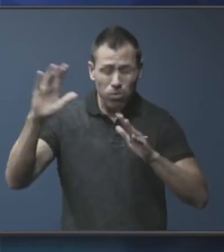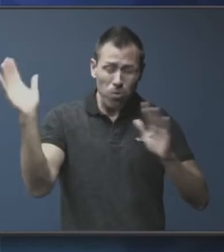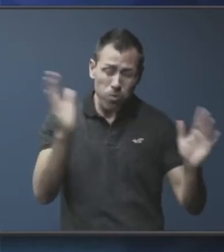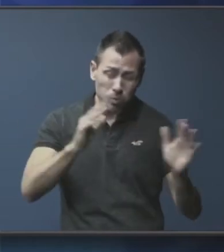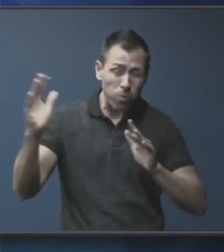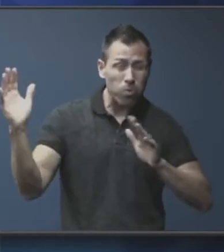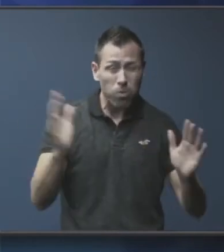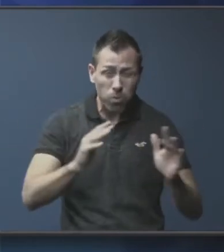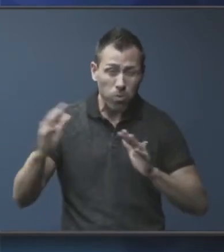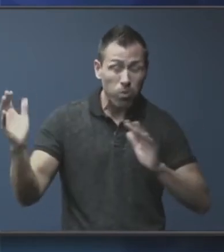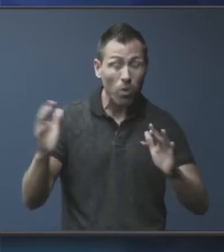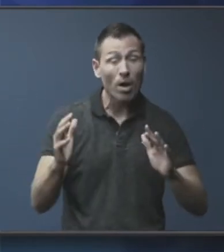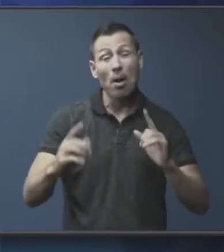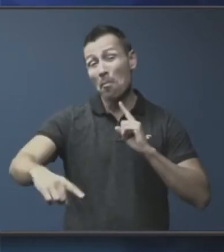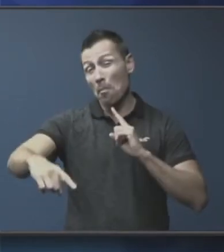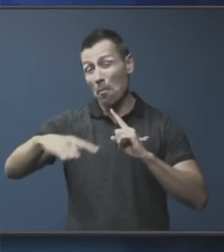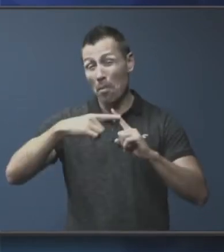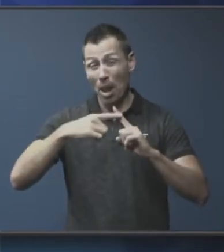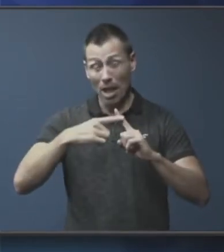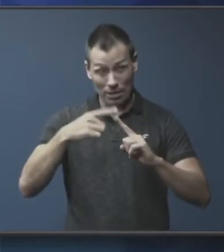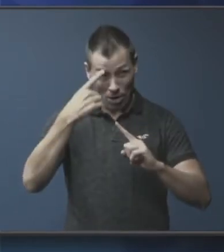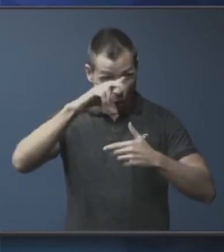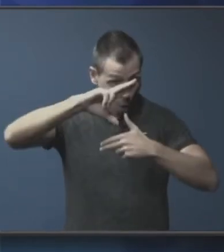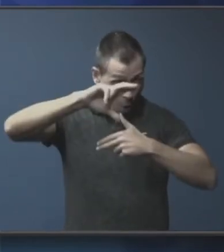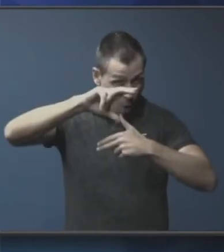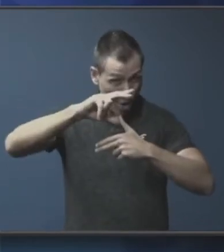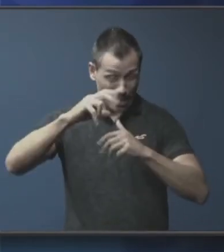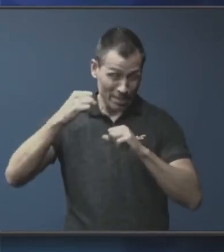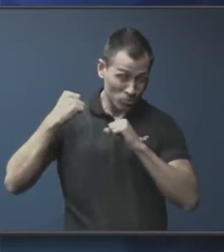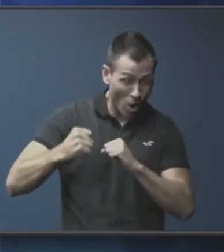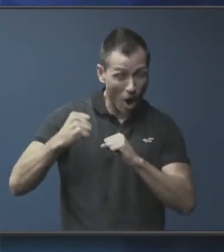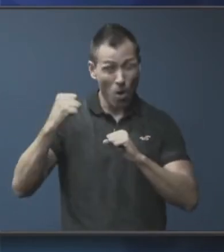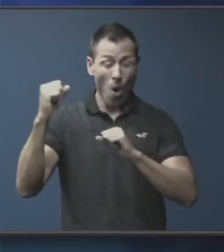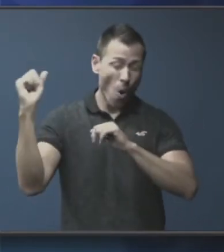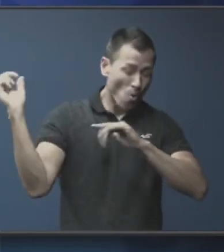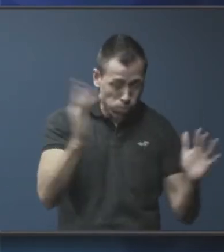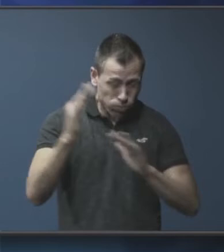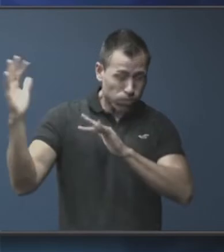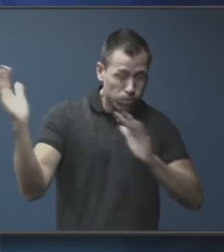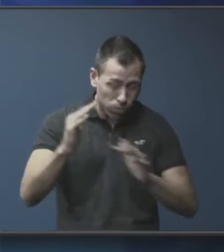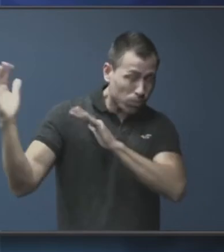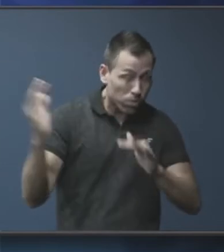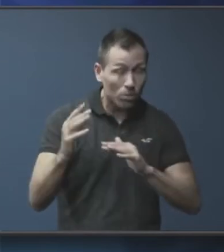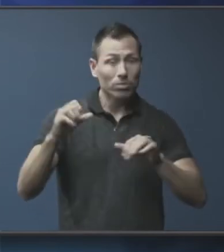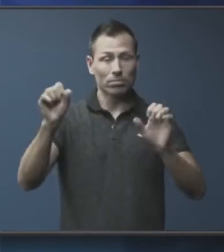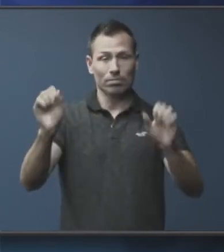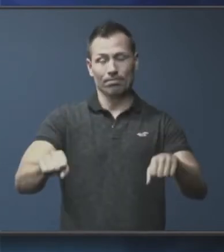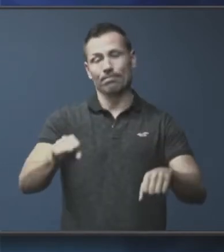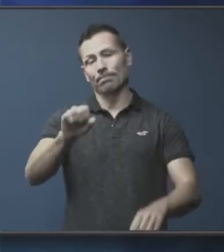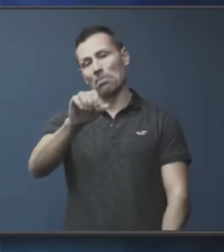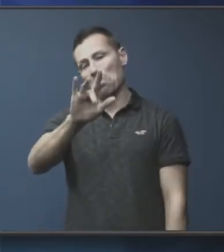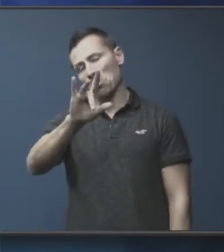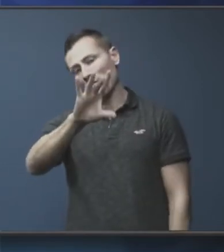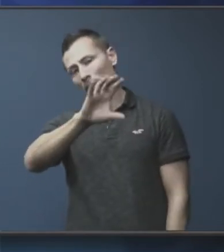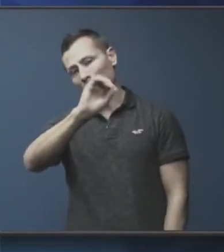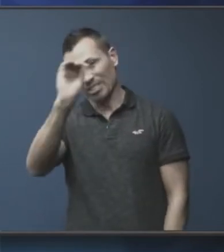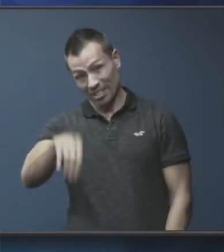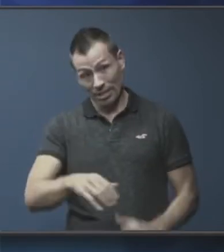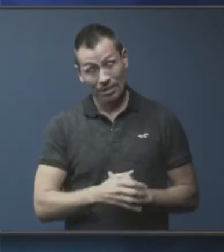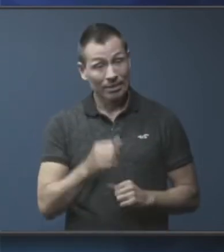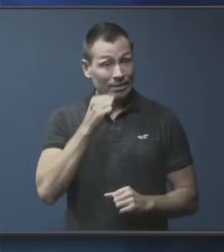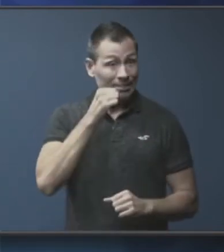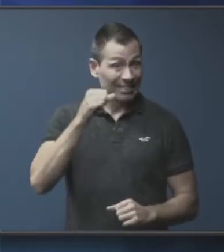moment of coming here to South Florida. Hurricane Dorian last night went from 140 mile an hour sustained wind